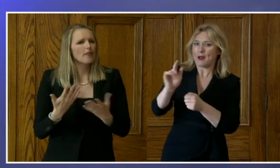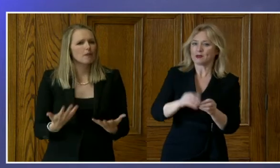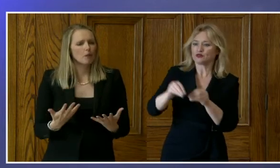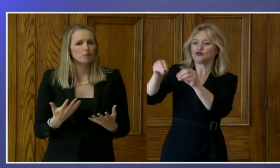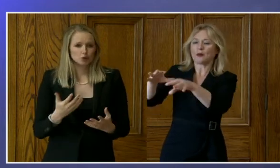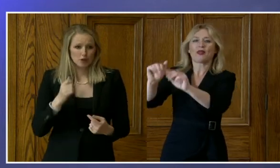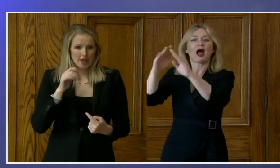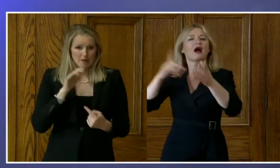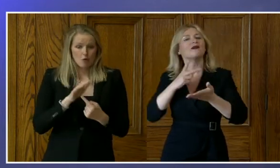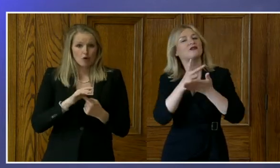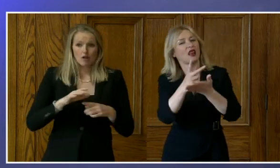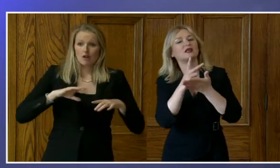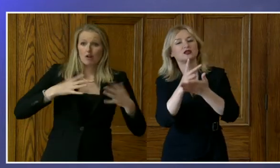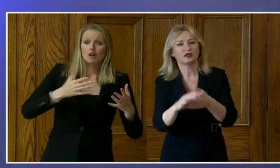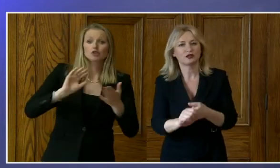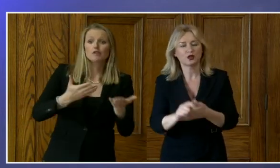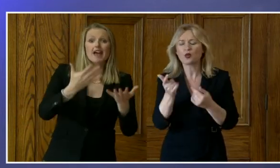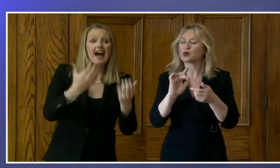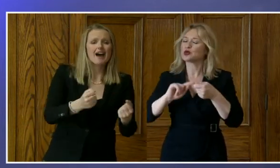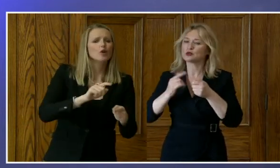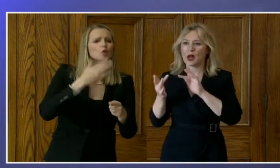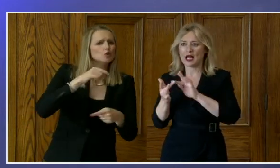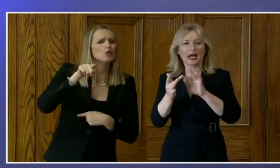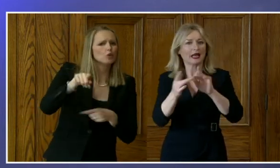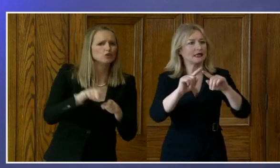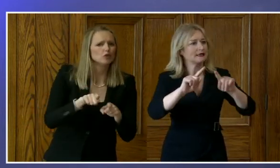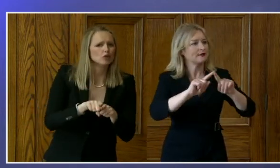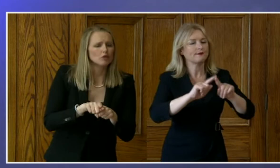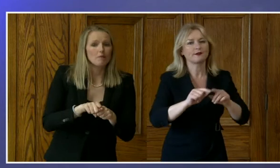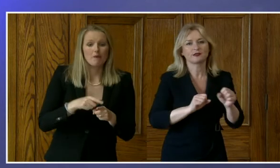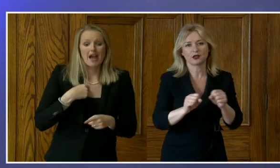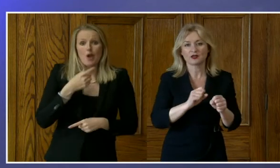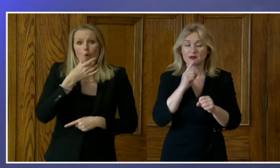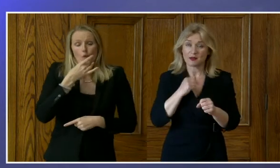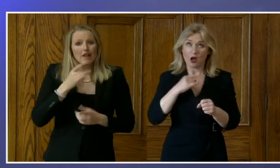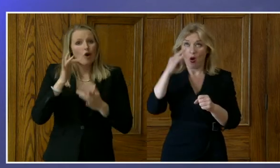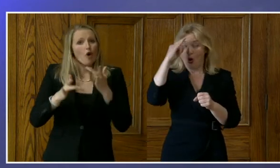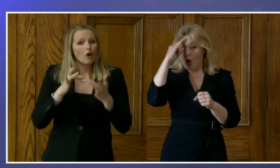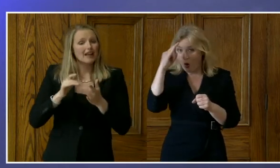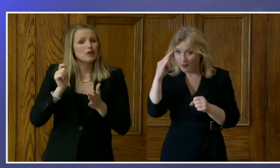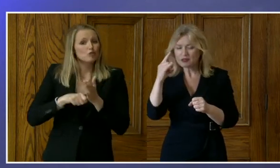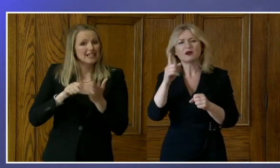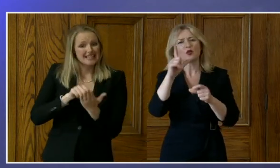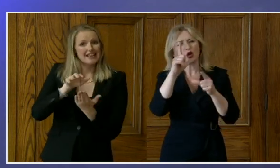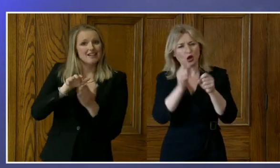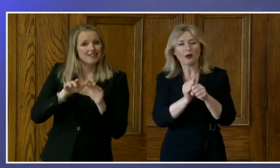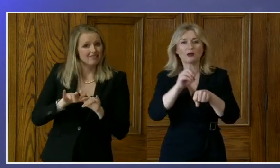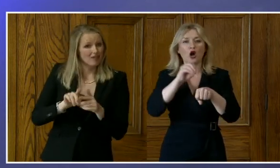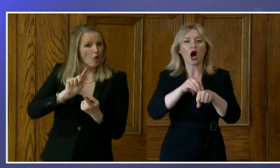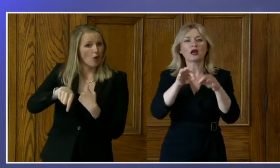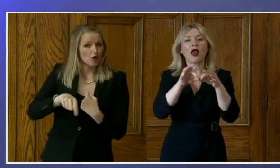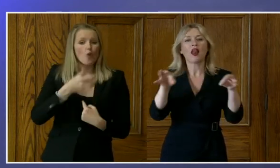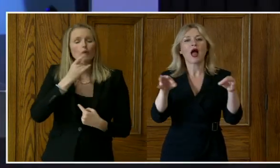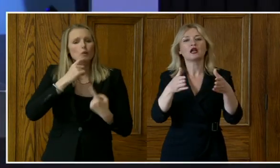engage with those other existing services, but I am hopeful to make a positive announcement on the online retail spots in the coming